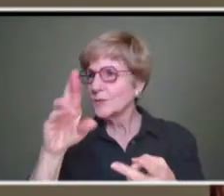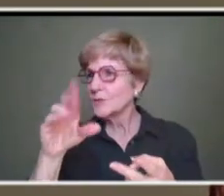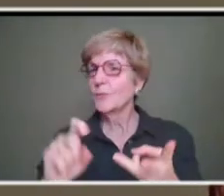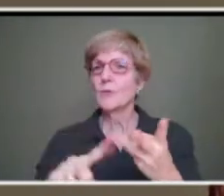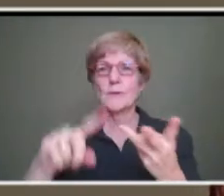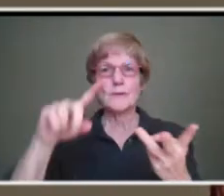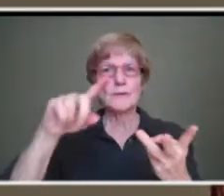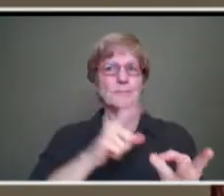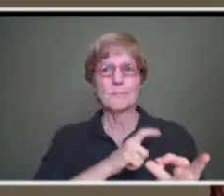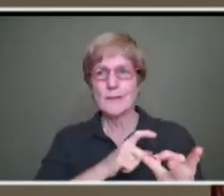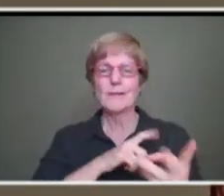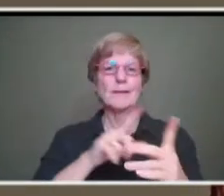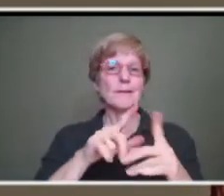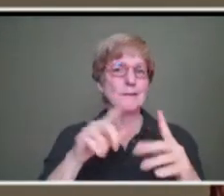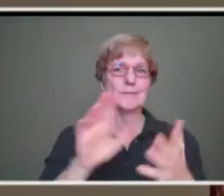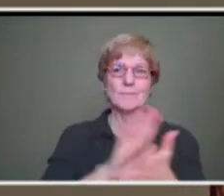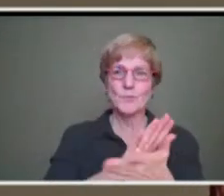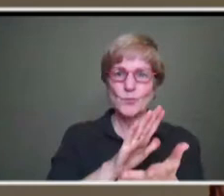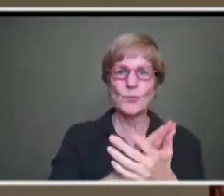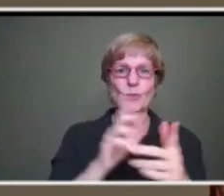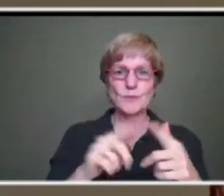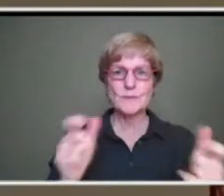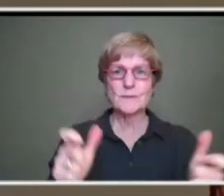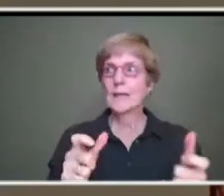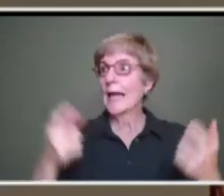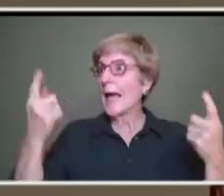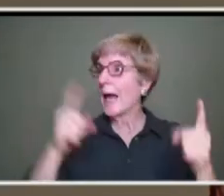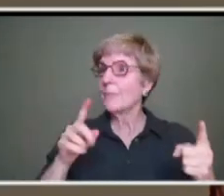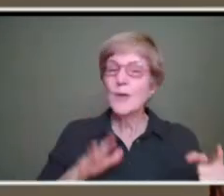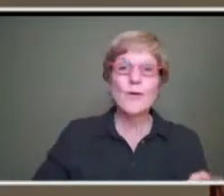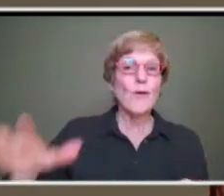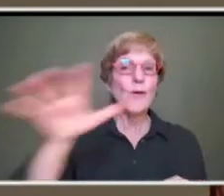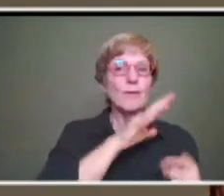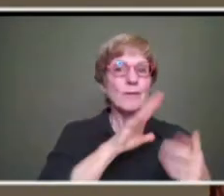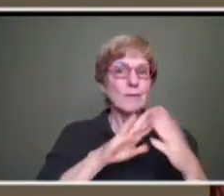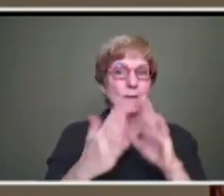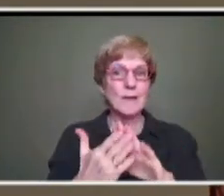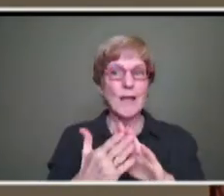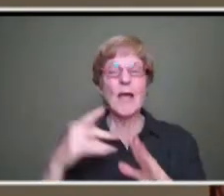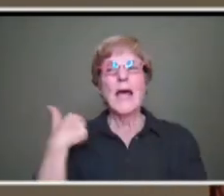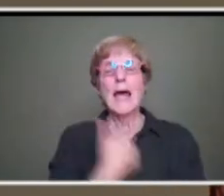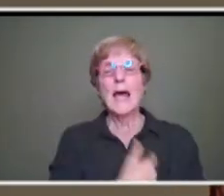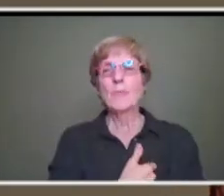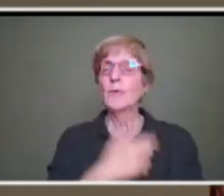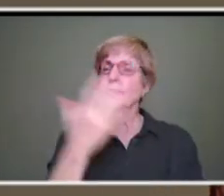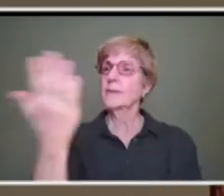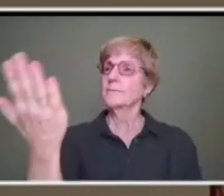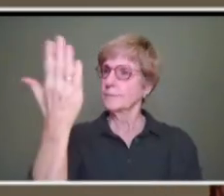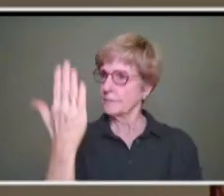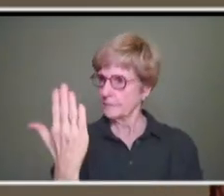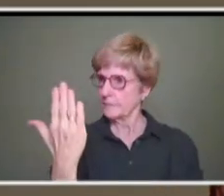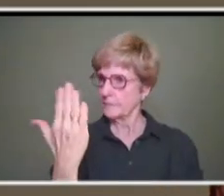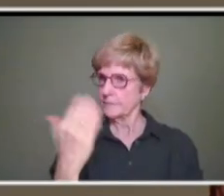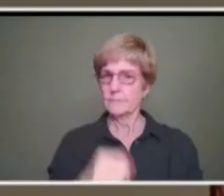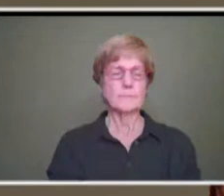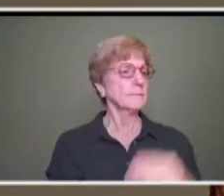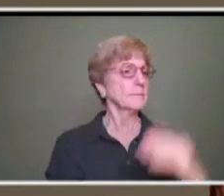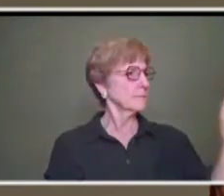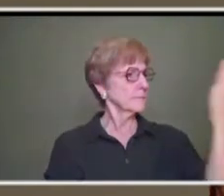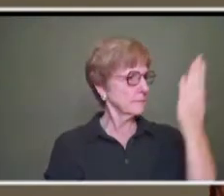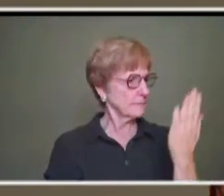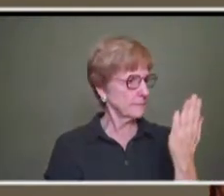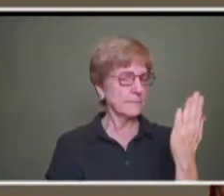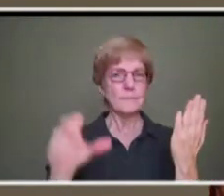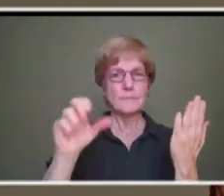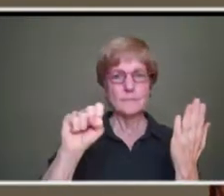the city but yet when we see these petitions you know we can only review them from a siled approach meanwhile